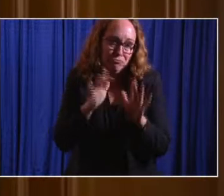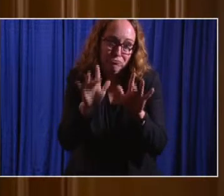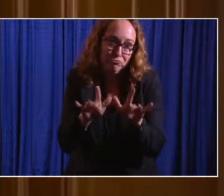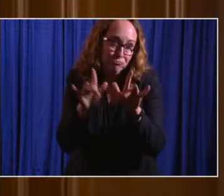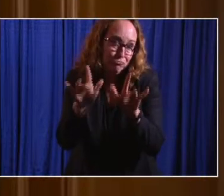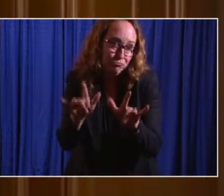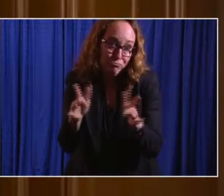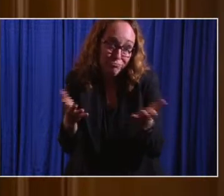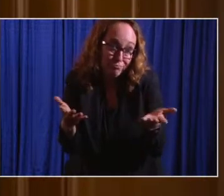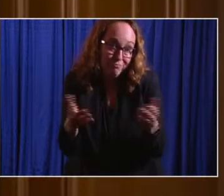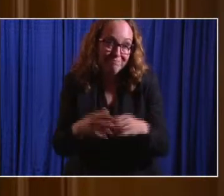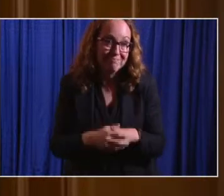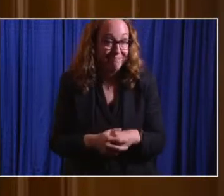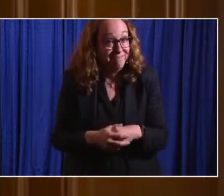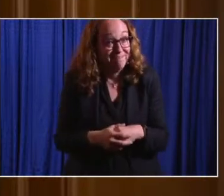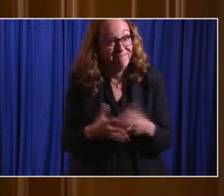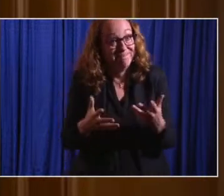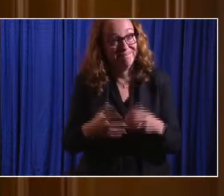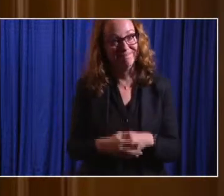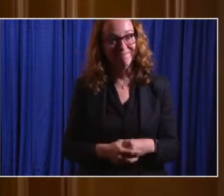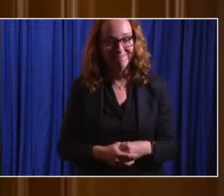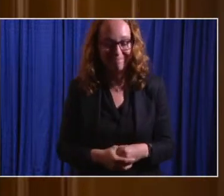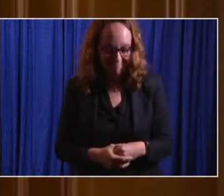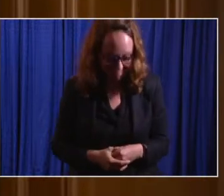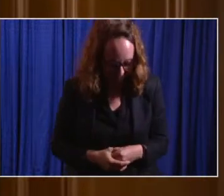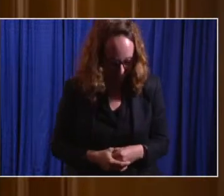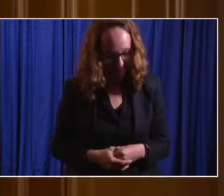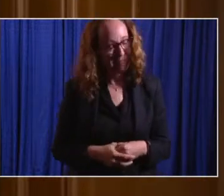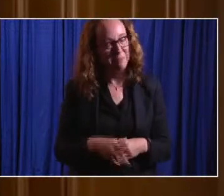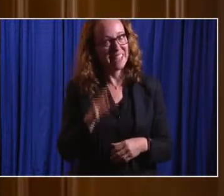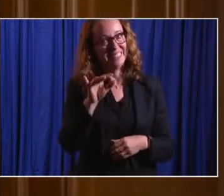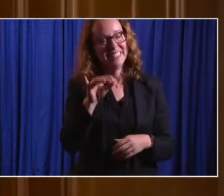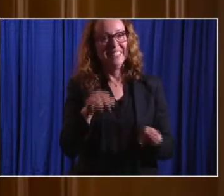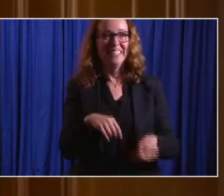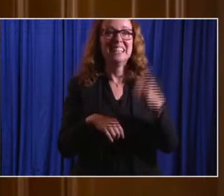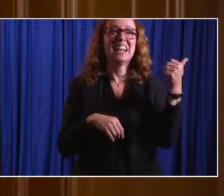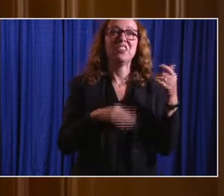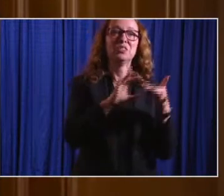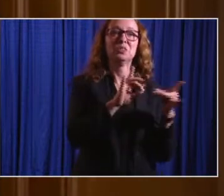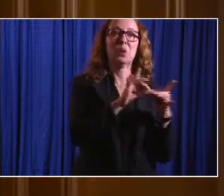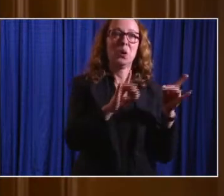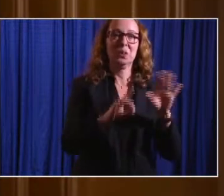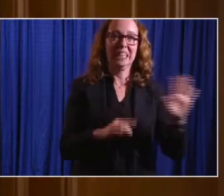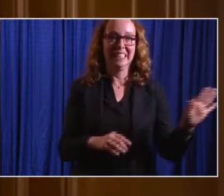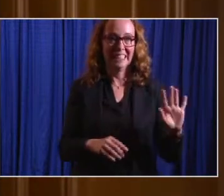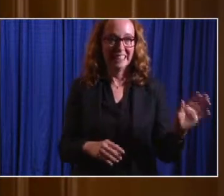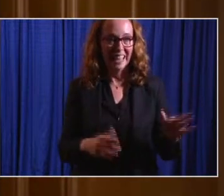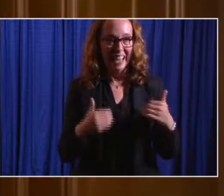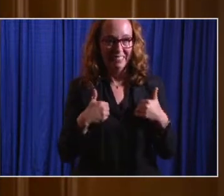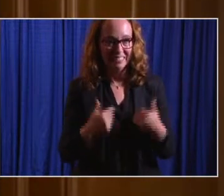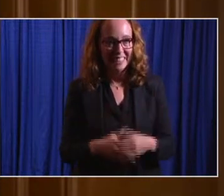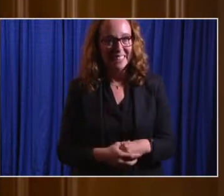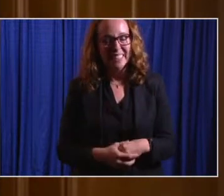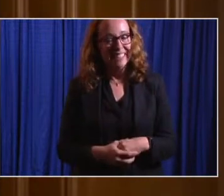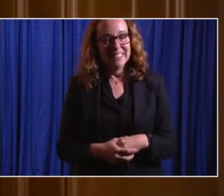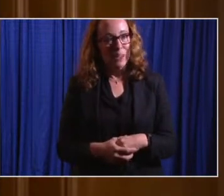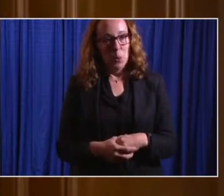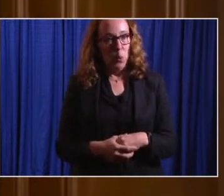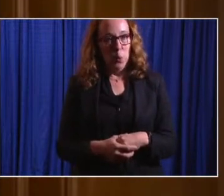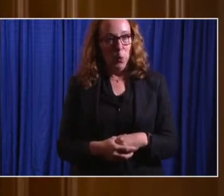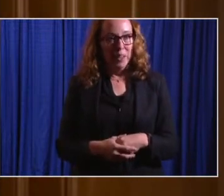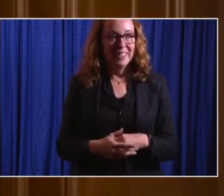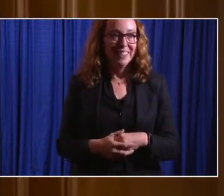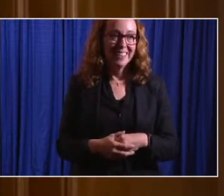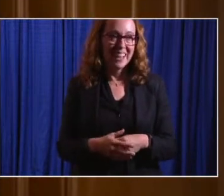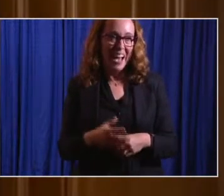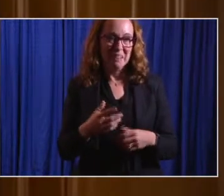when the Cubs are in town. But that's another story. Nothing more fun than being